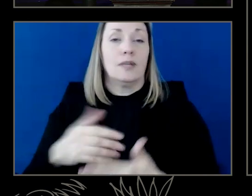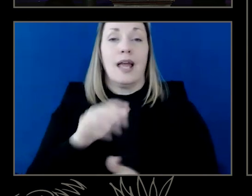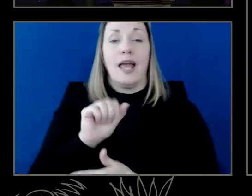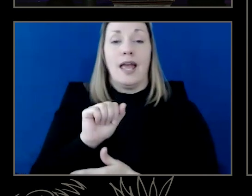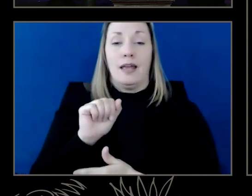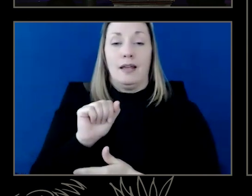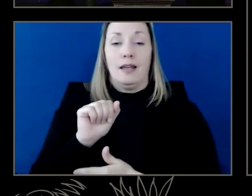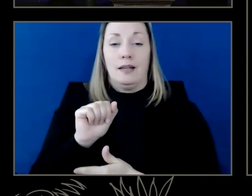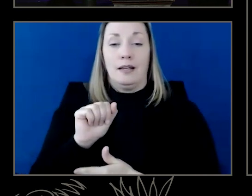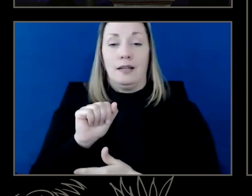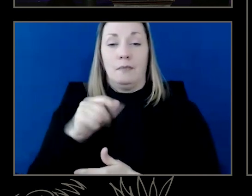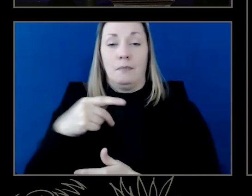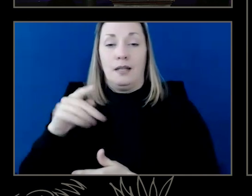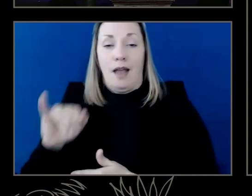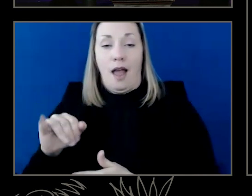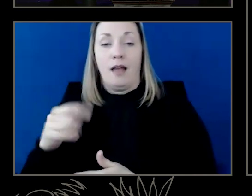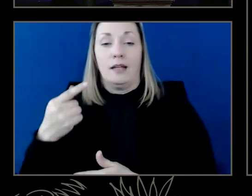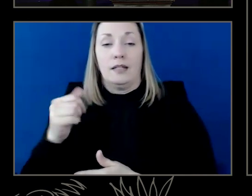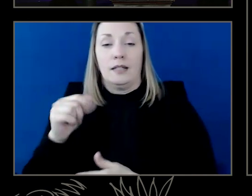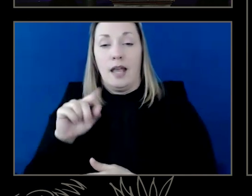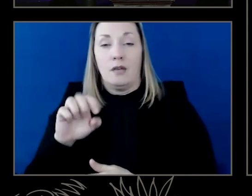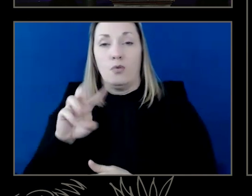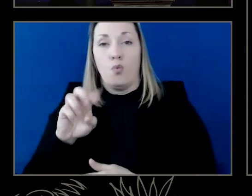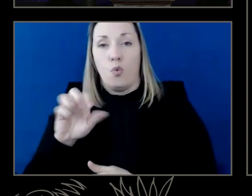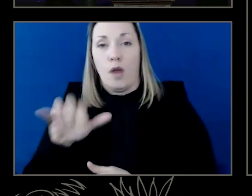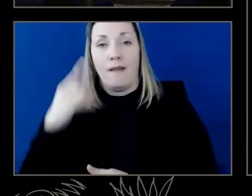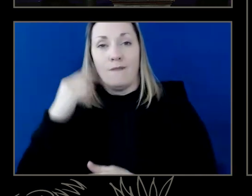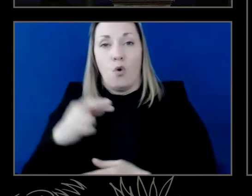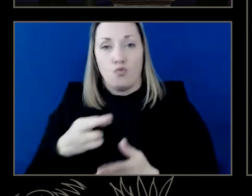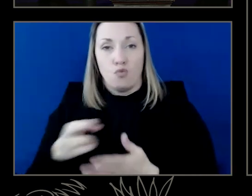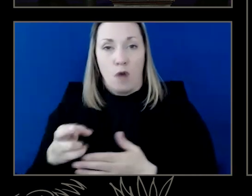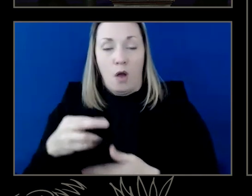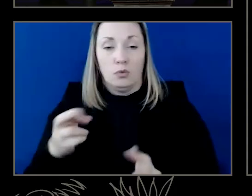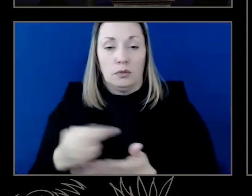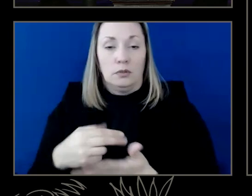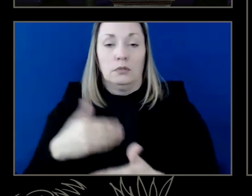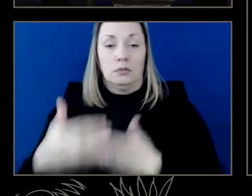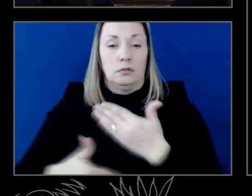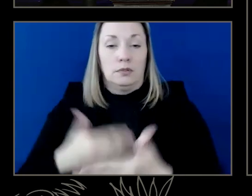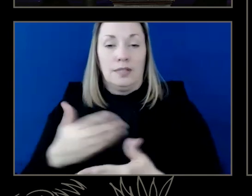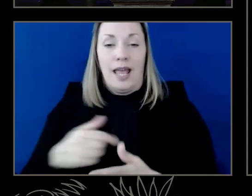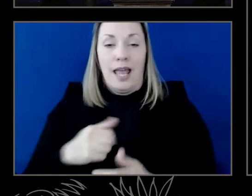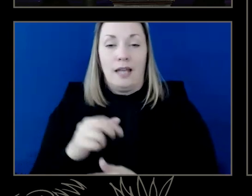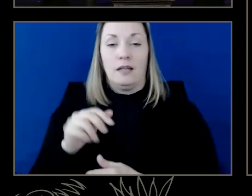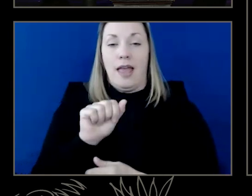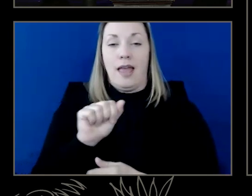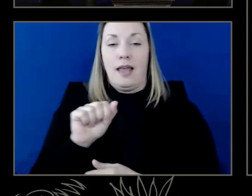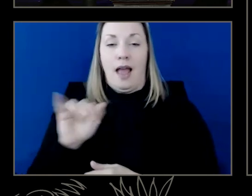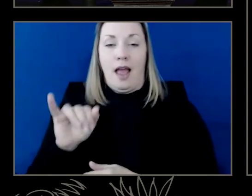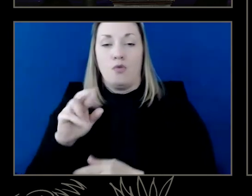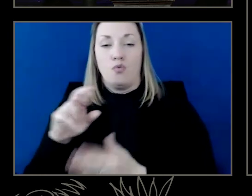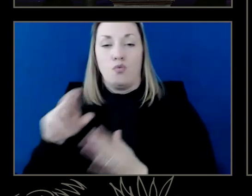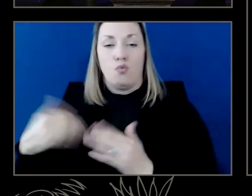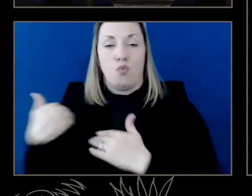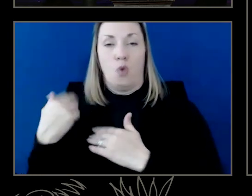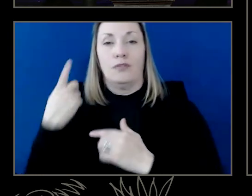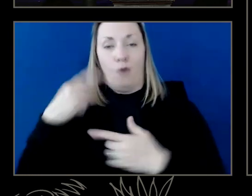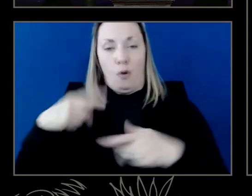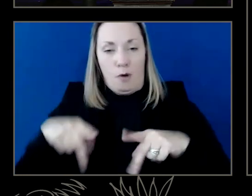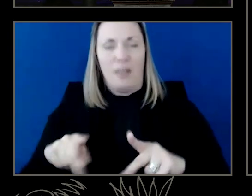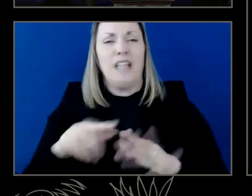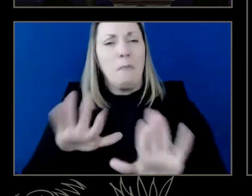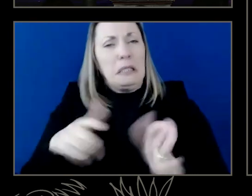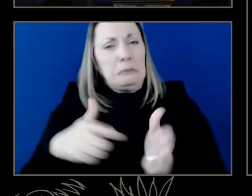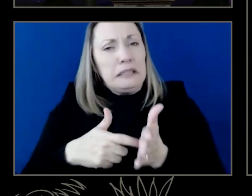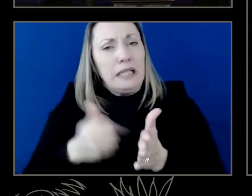roles for permissions, and also a DynamoDB table to store our data. It takes a few seconds, but that's